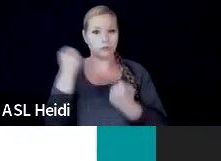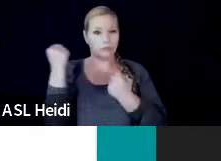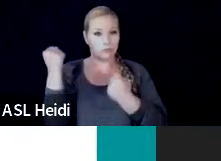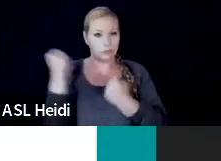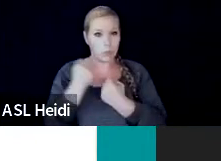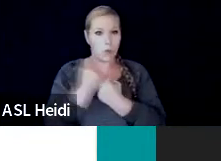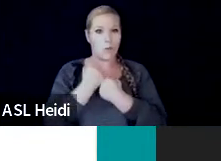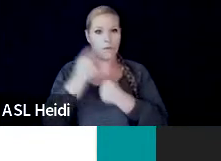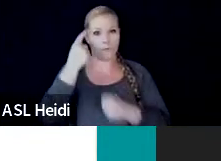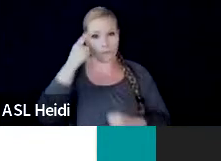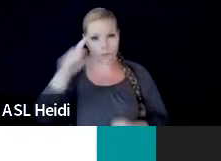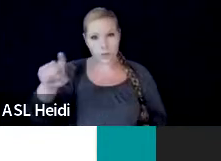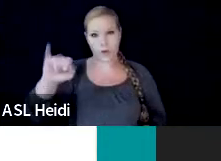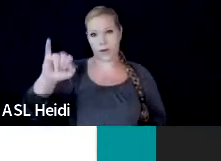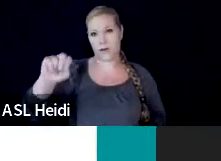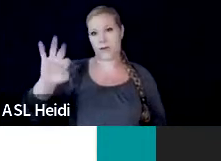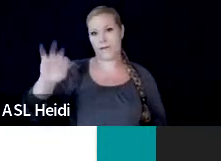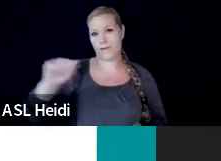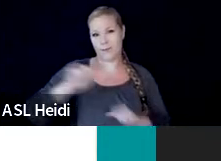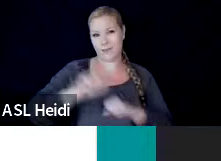Thank you.